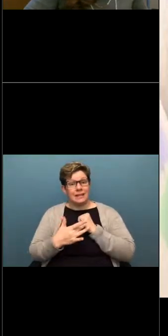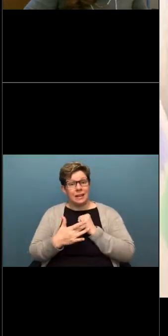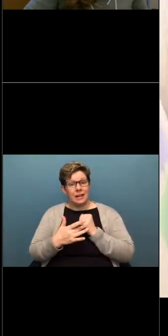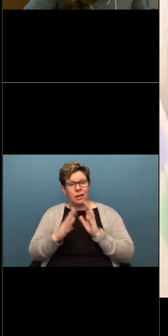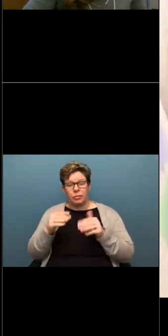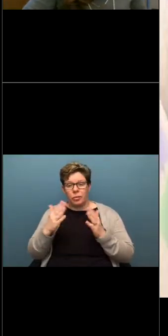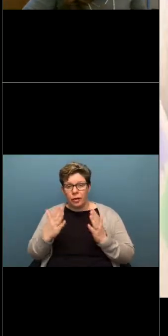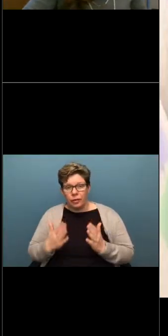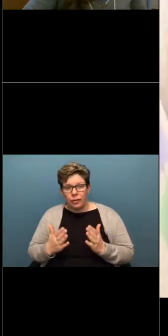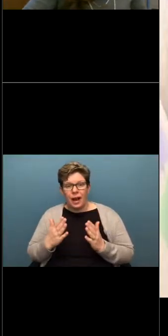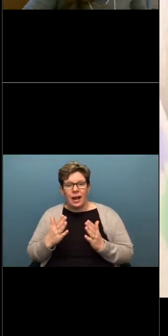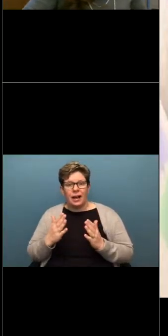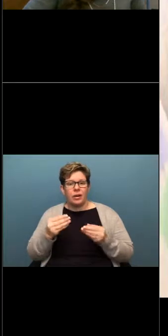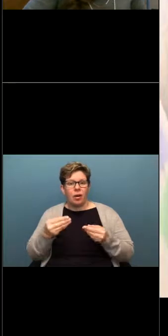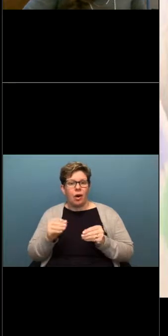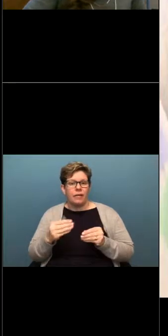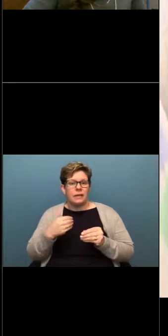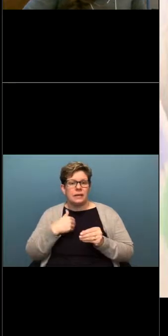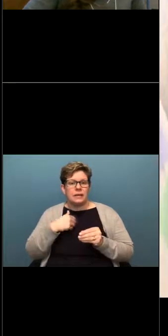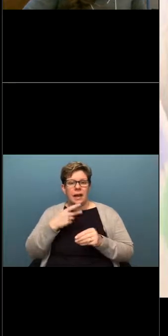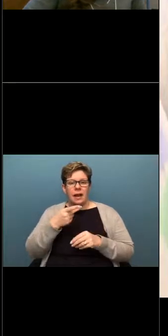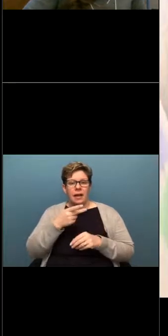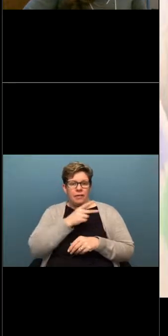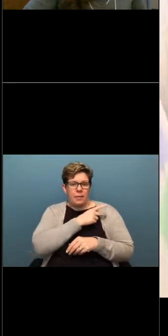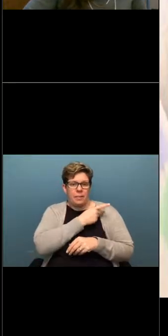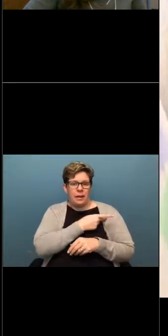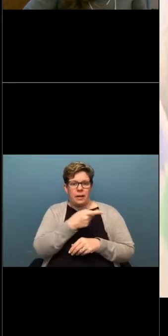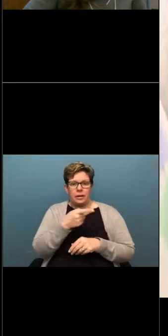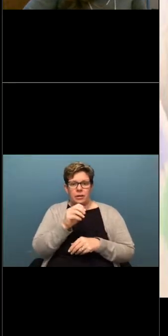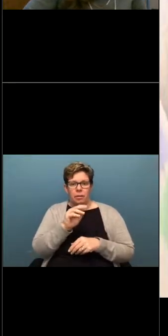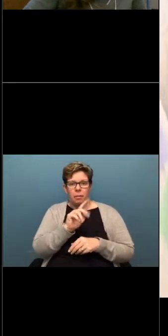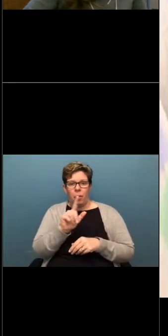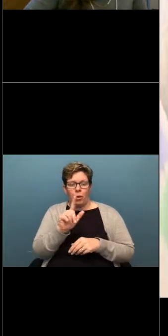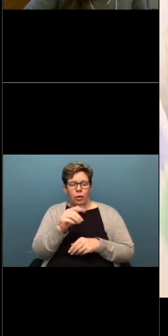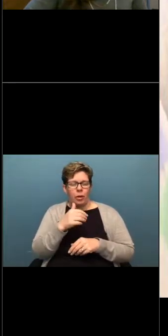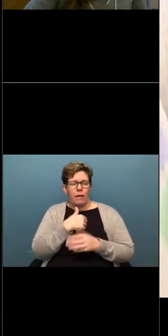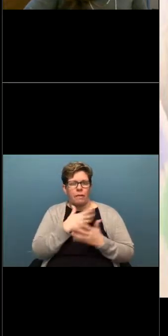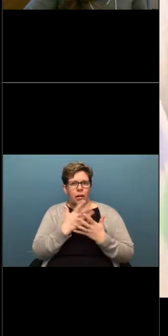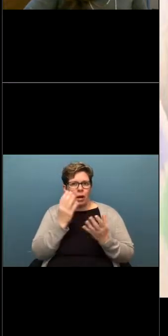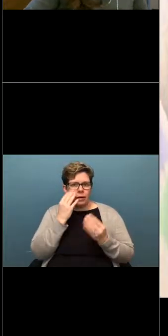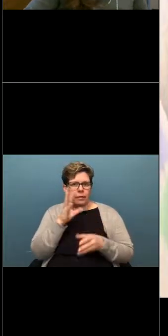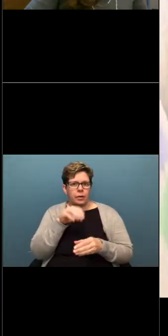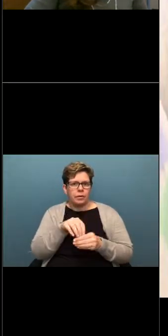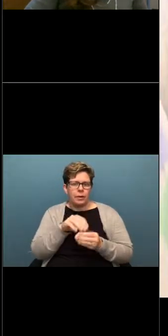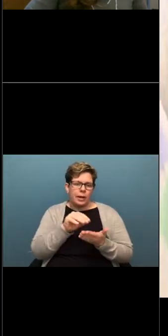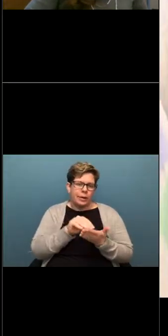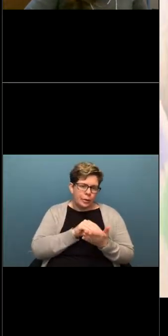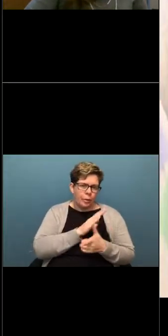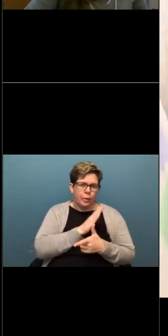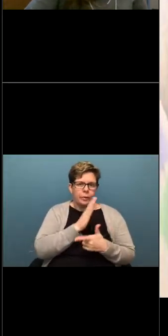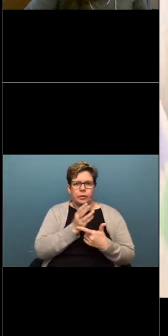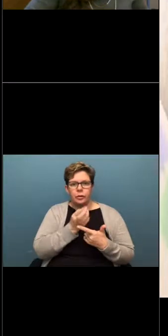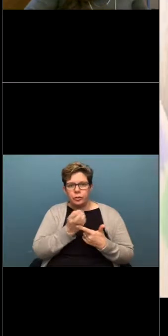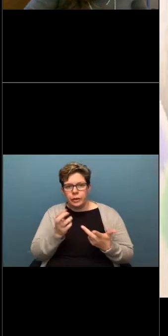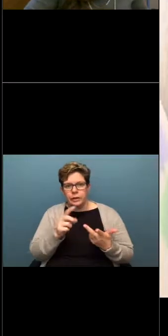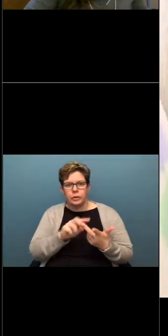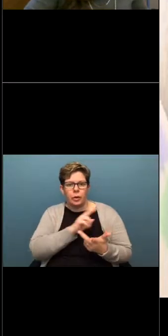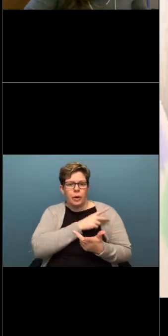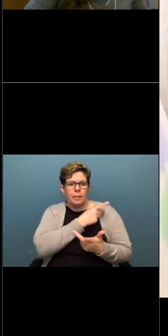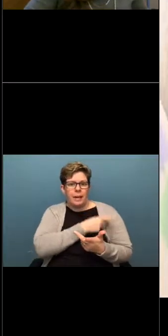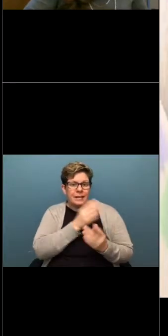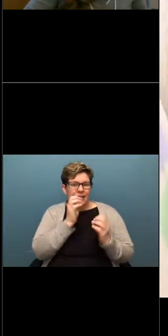health systems actually have patient portals that hold a lot of information in them, such as notes, resources, patient